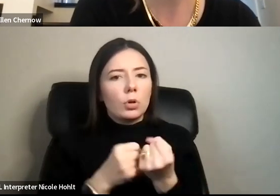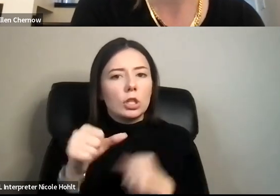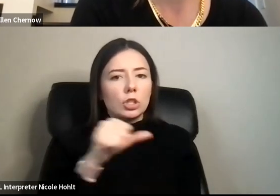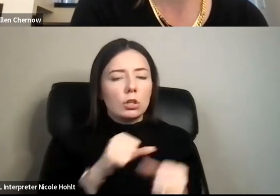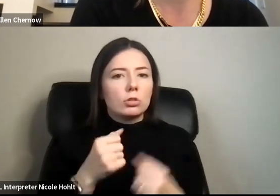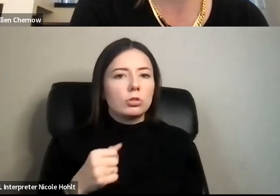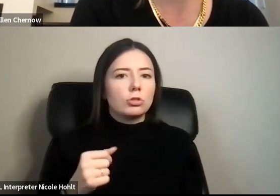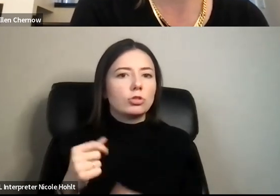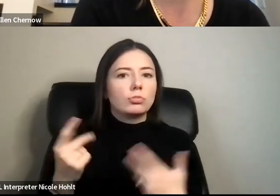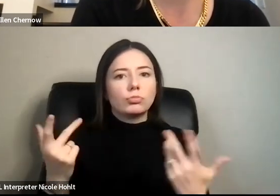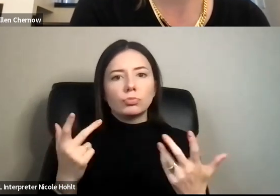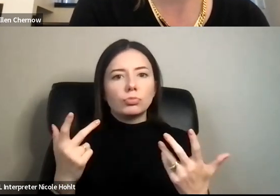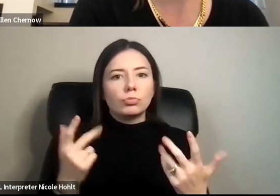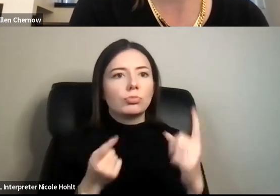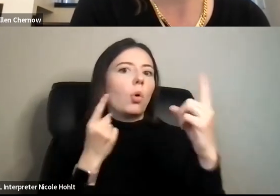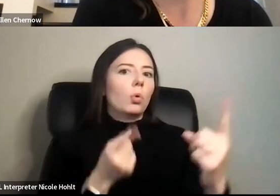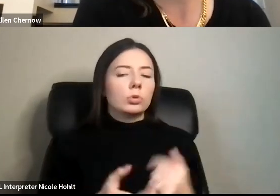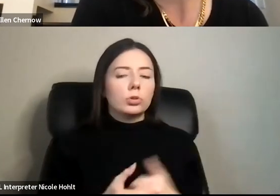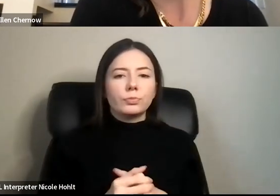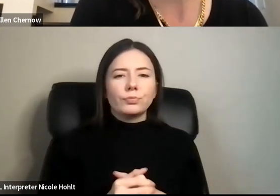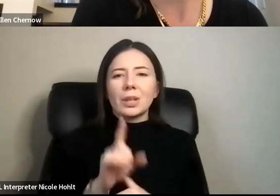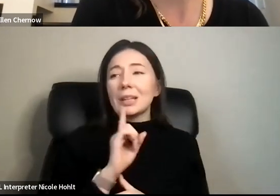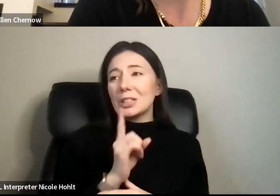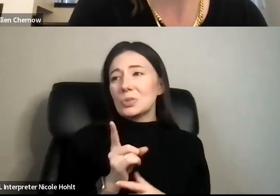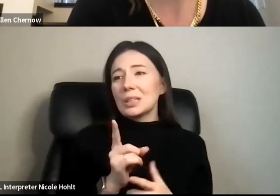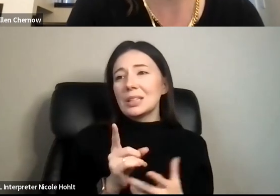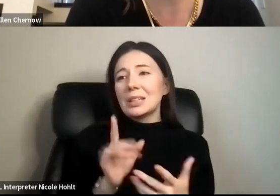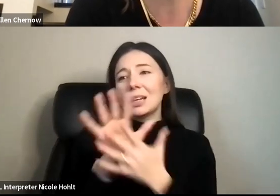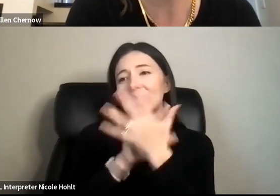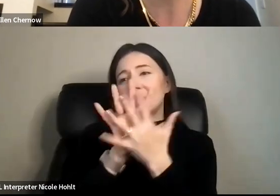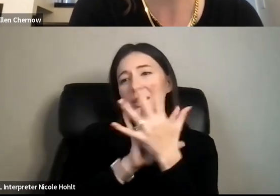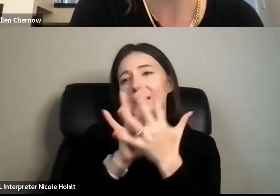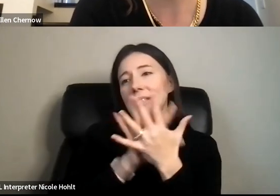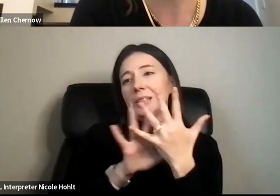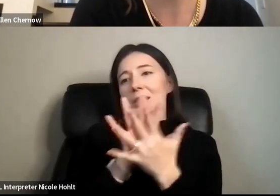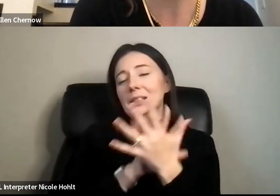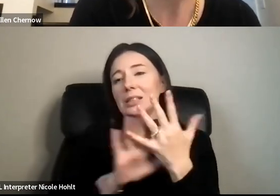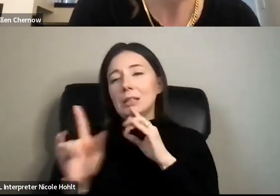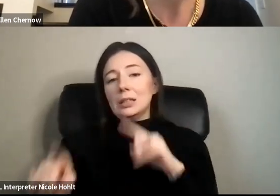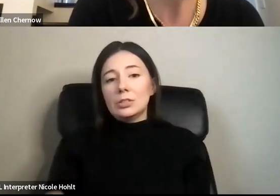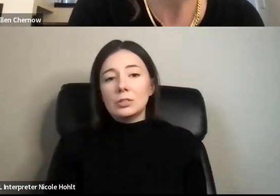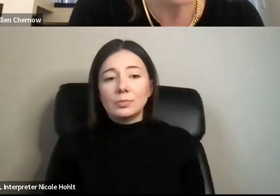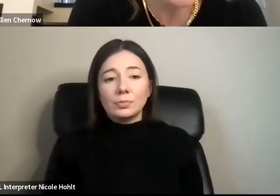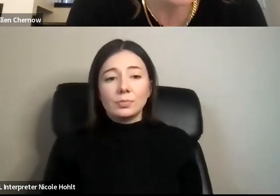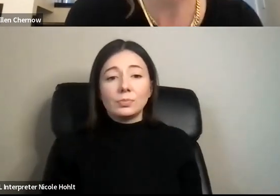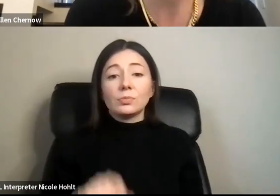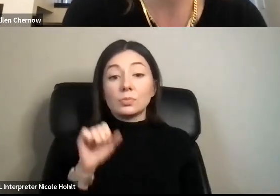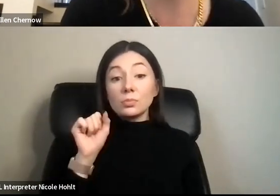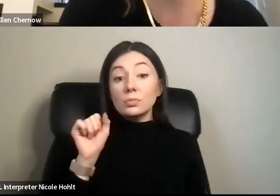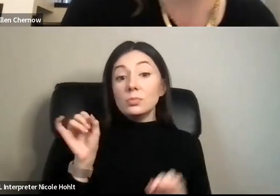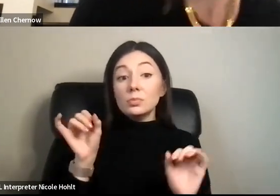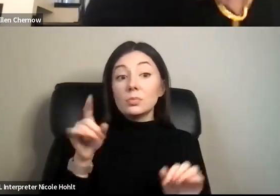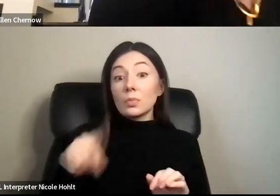prescriptive, but that's kind of a non-answer. I don't know, Nataki or I mean, just reach out to you. Well,